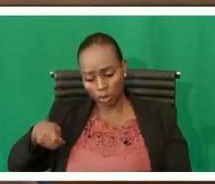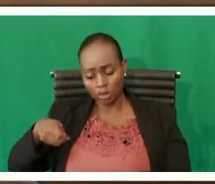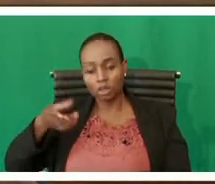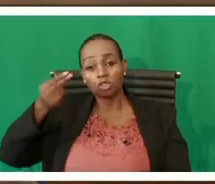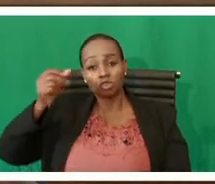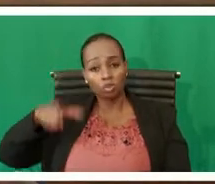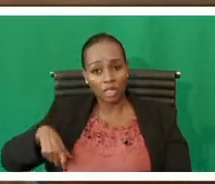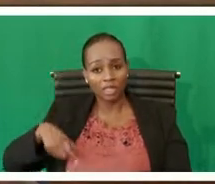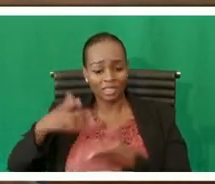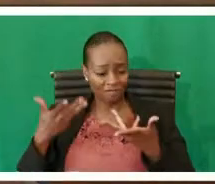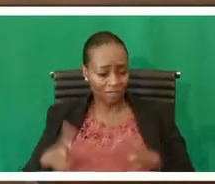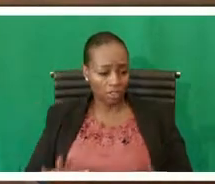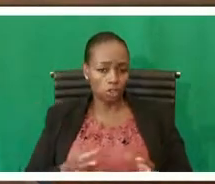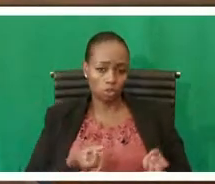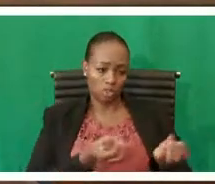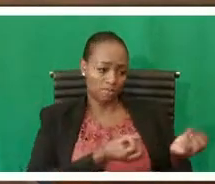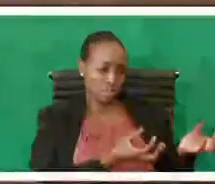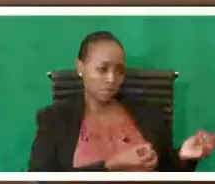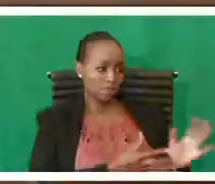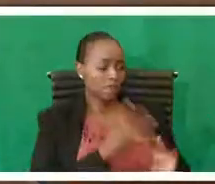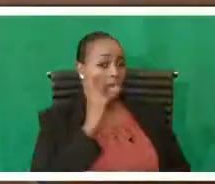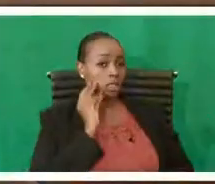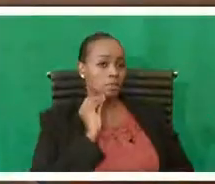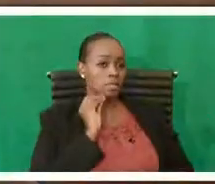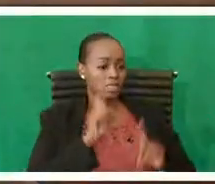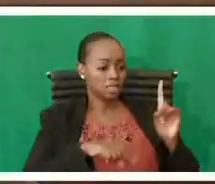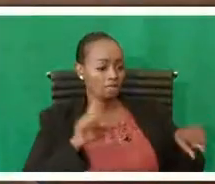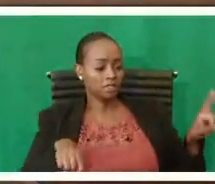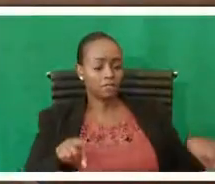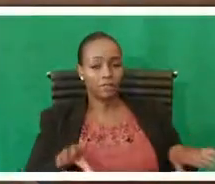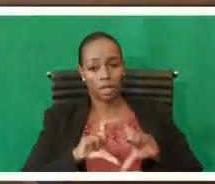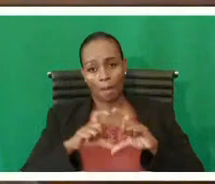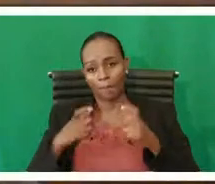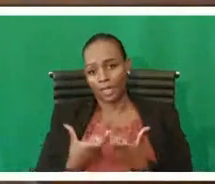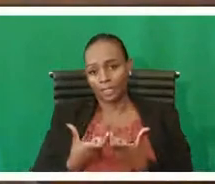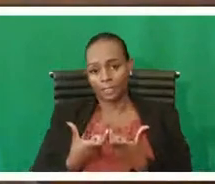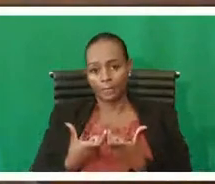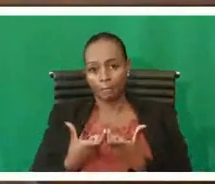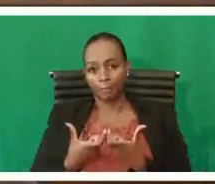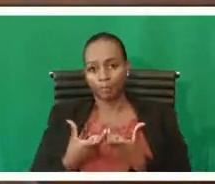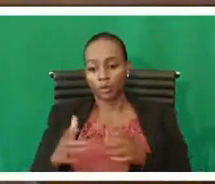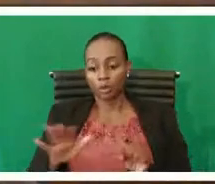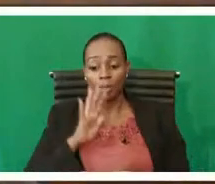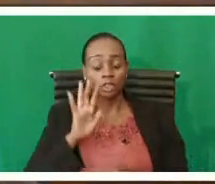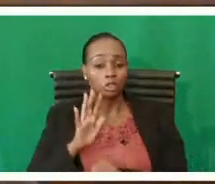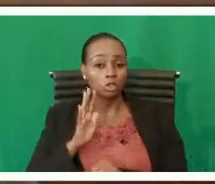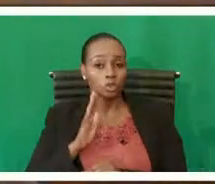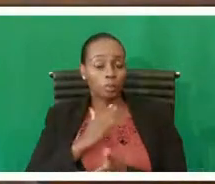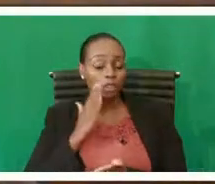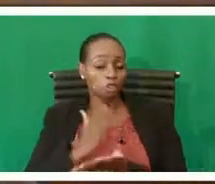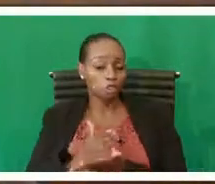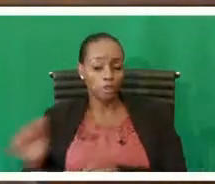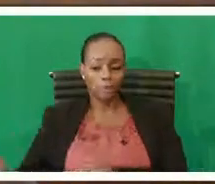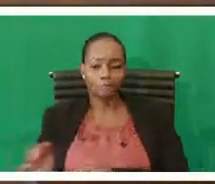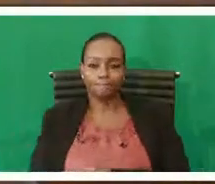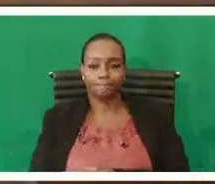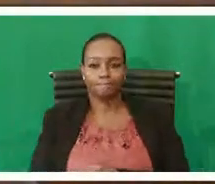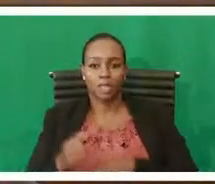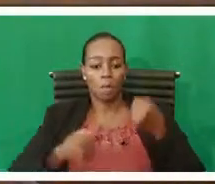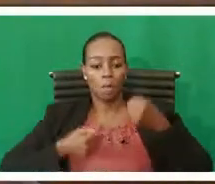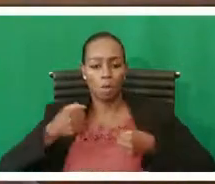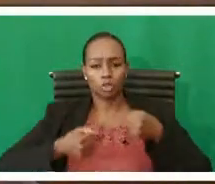and placed for experience in various enterprises. To fill a gap in the automotive industry